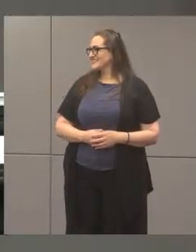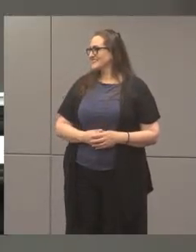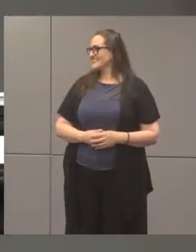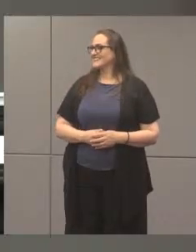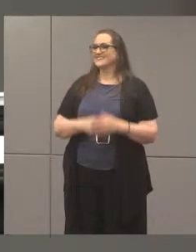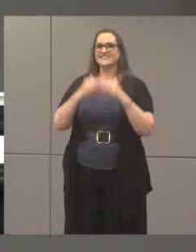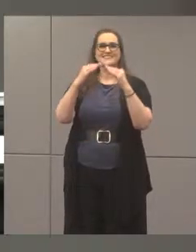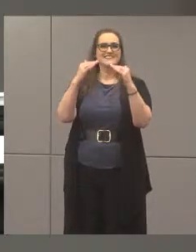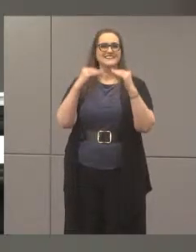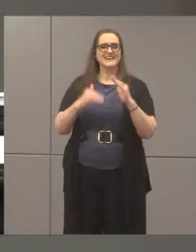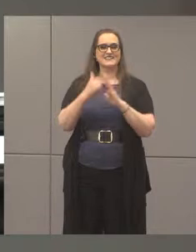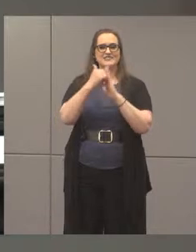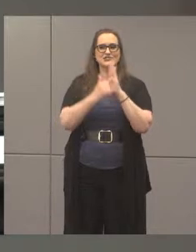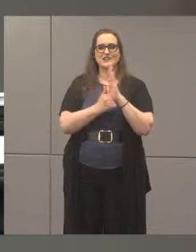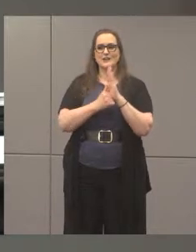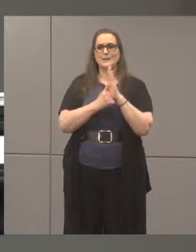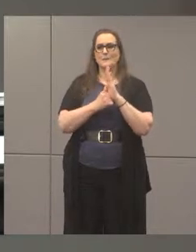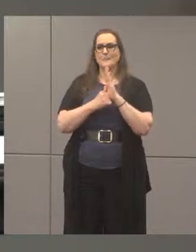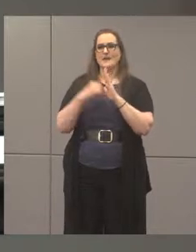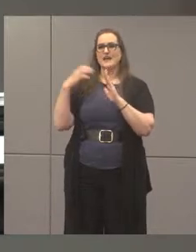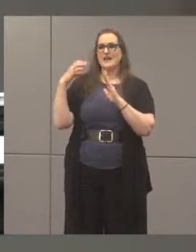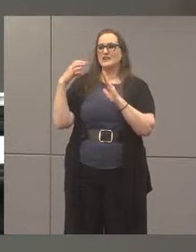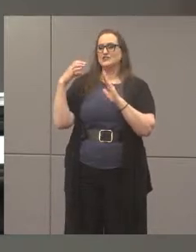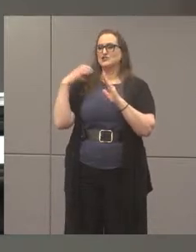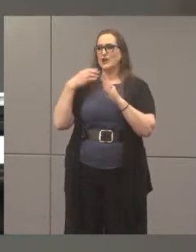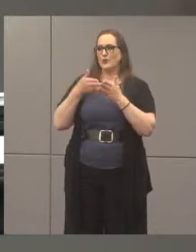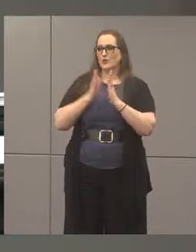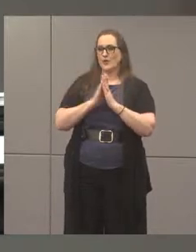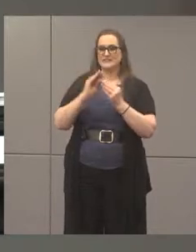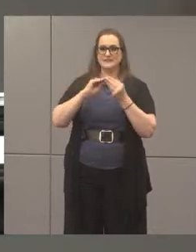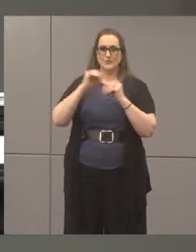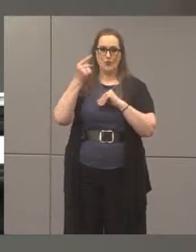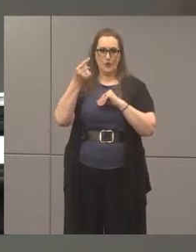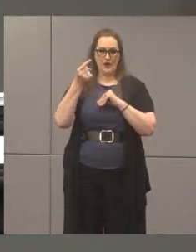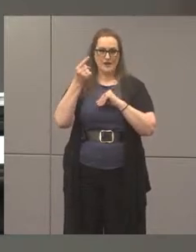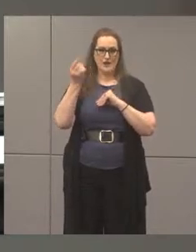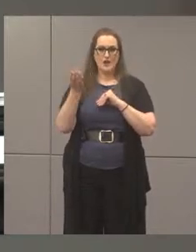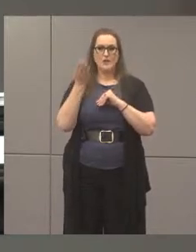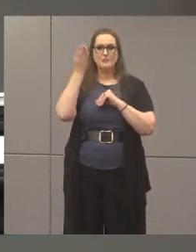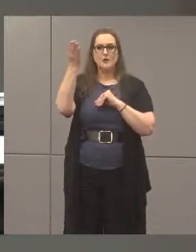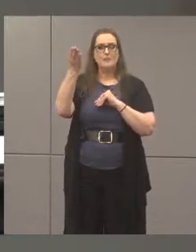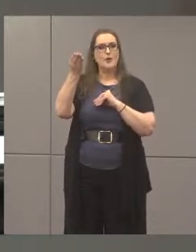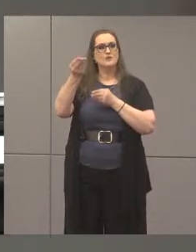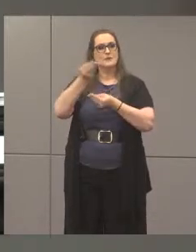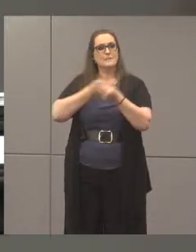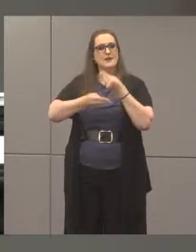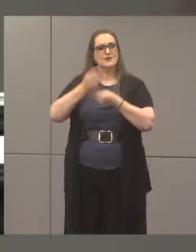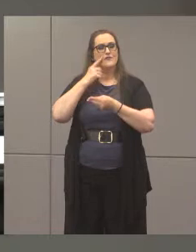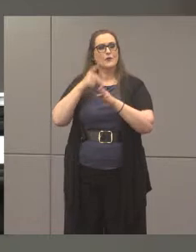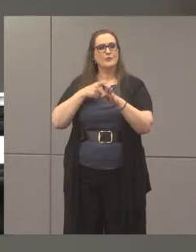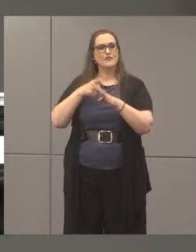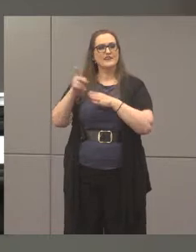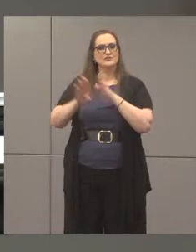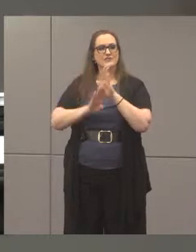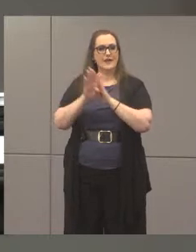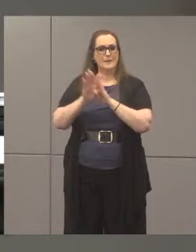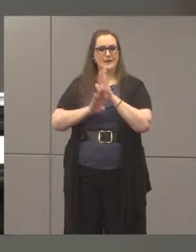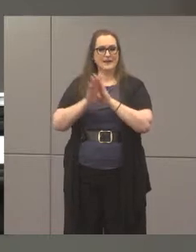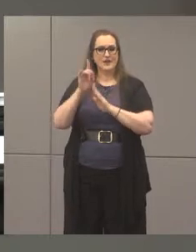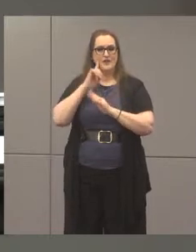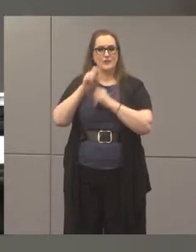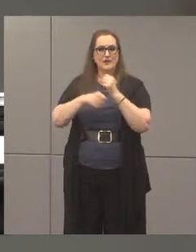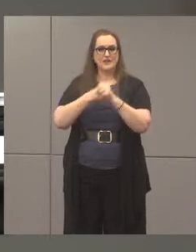Next on the agenda is the chair request. Number 1, proposed budget for professional development for